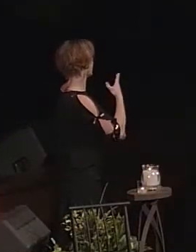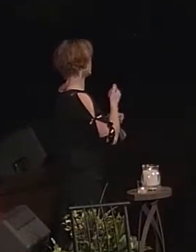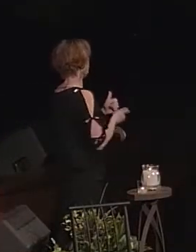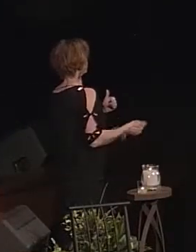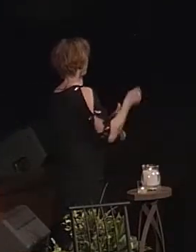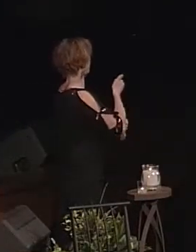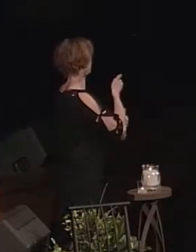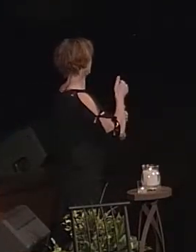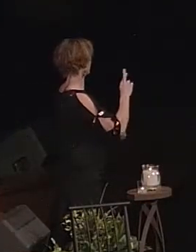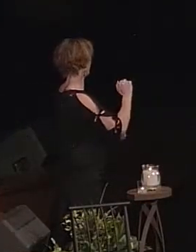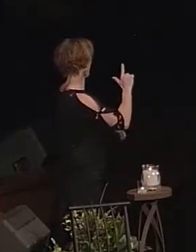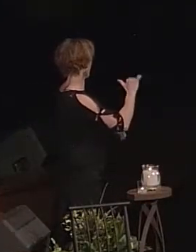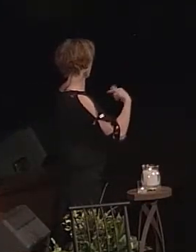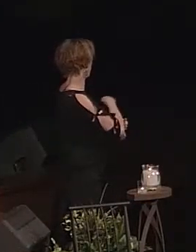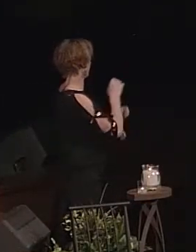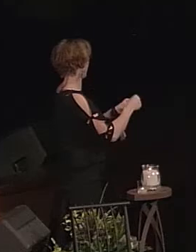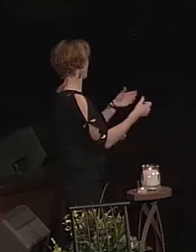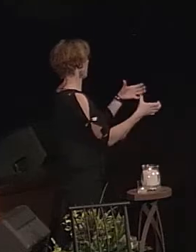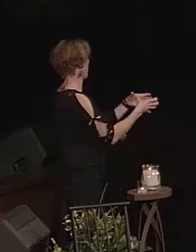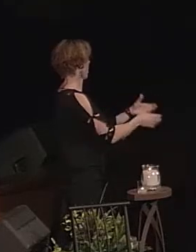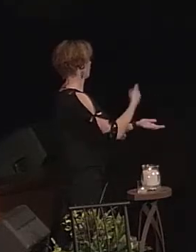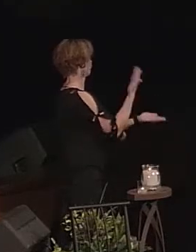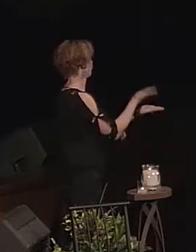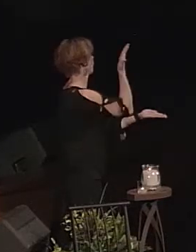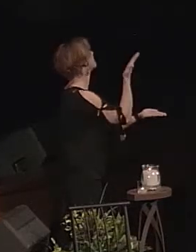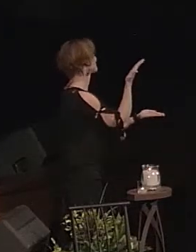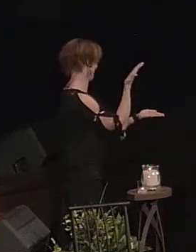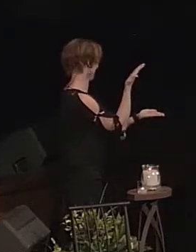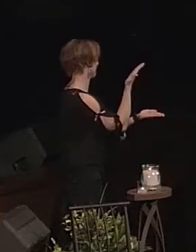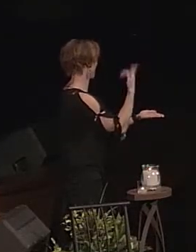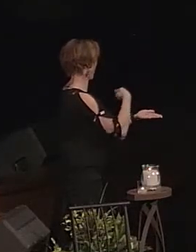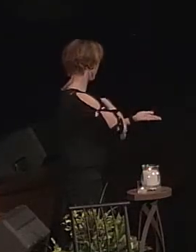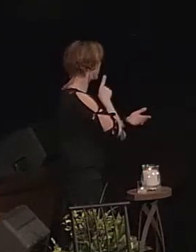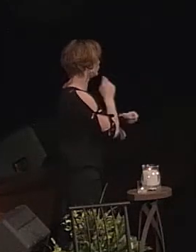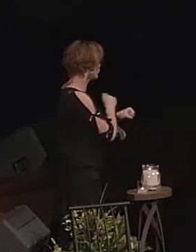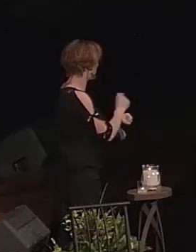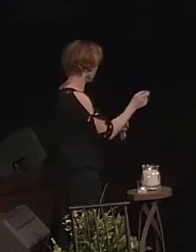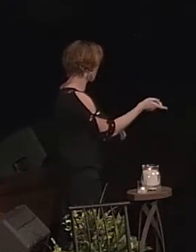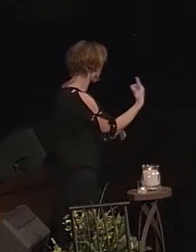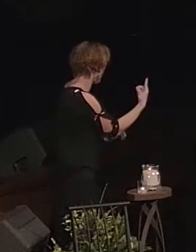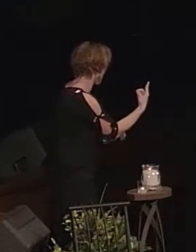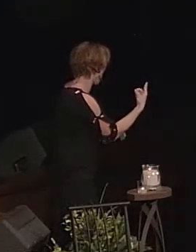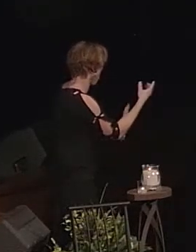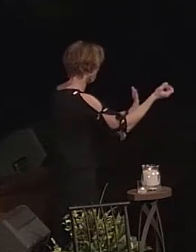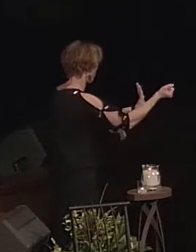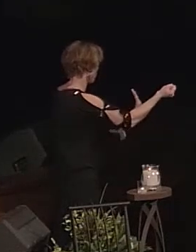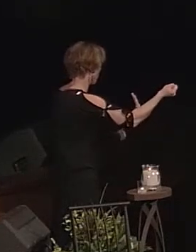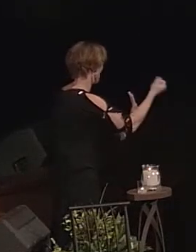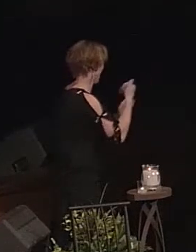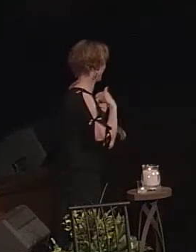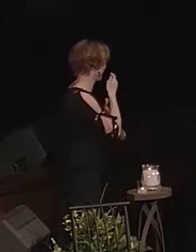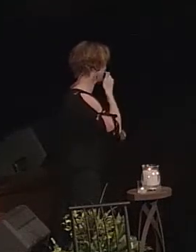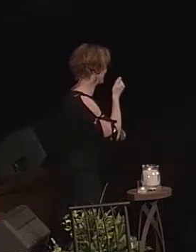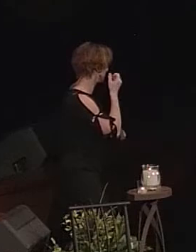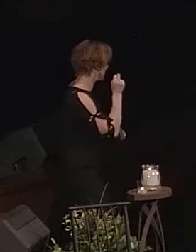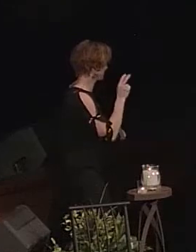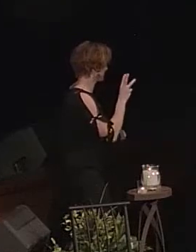So pardon me, would you like to sign up for a little test here? Hold on a minute. I've got some interesting